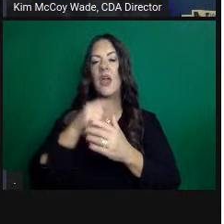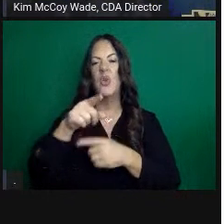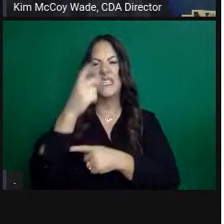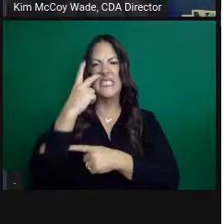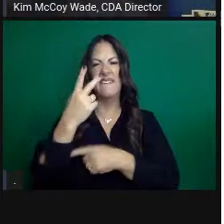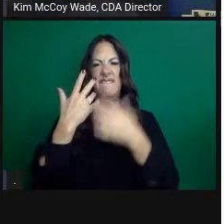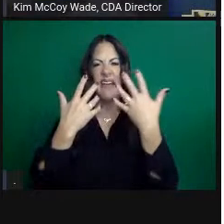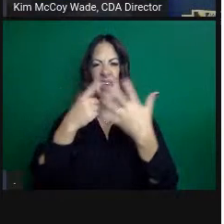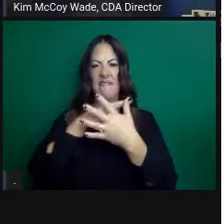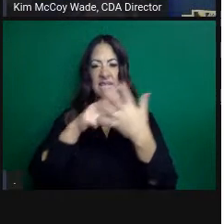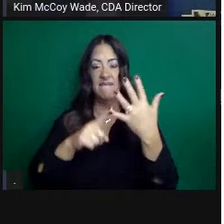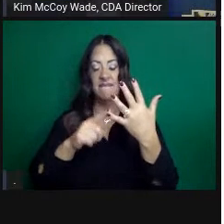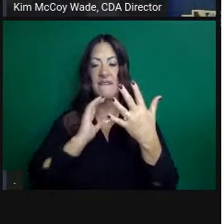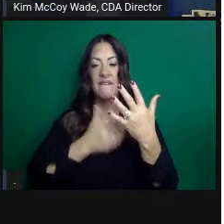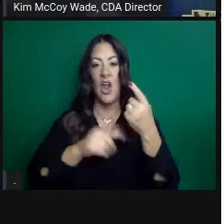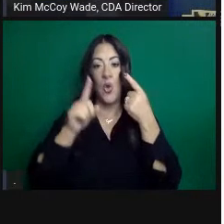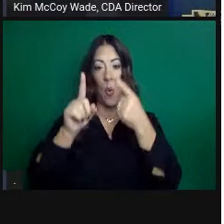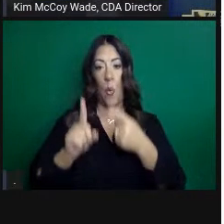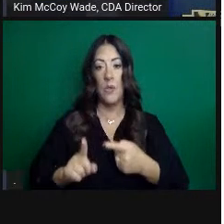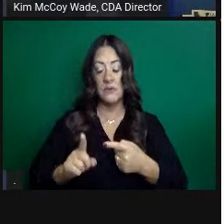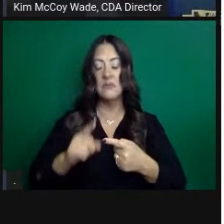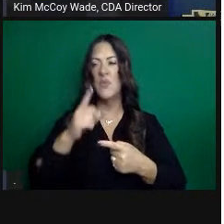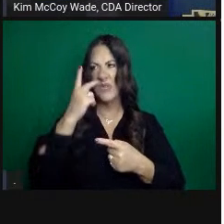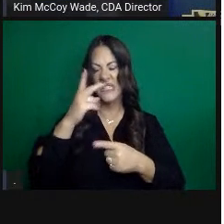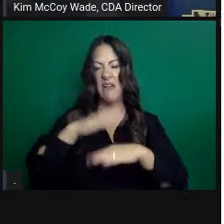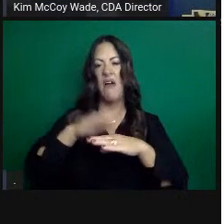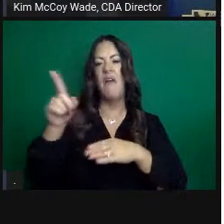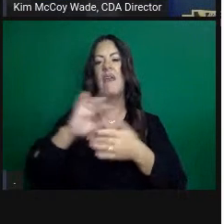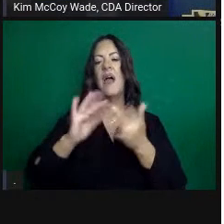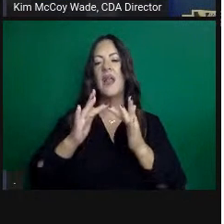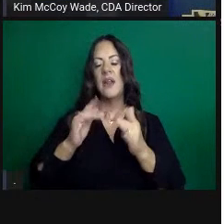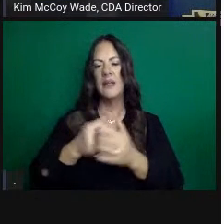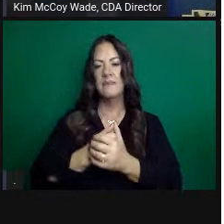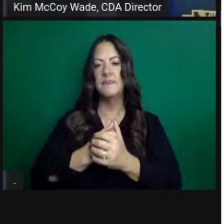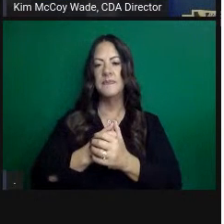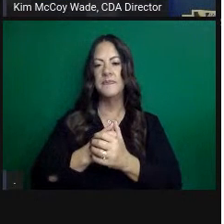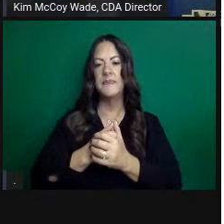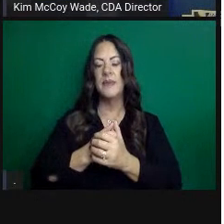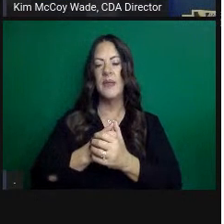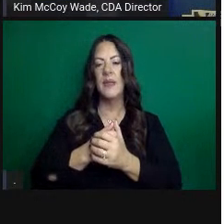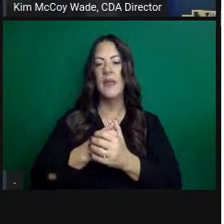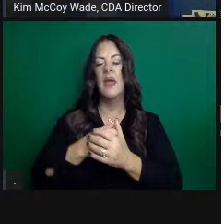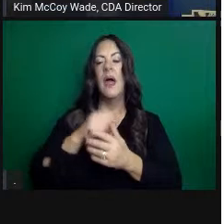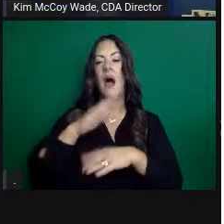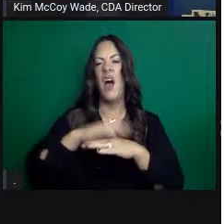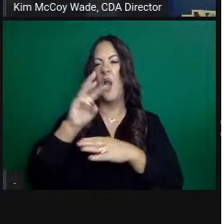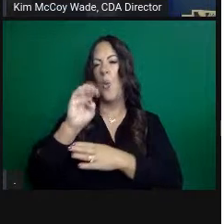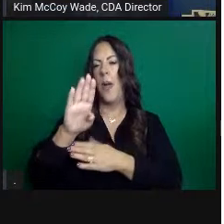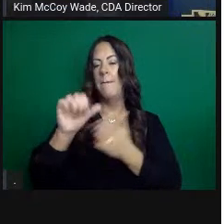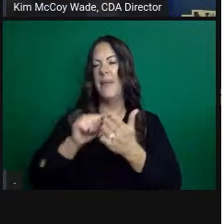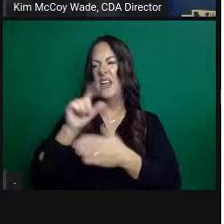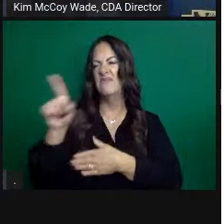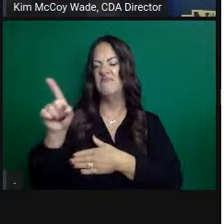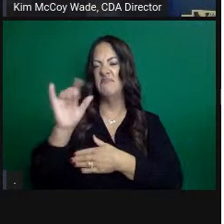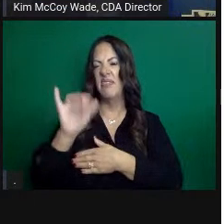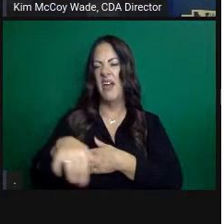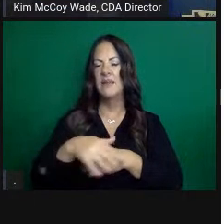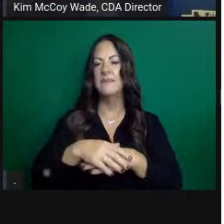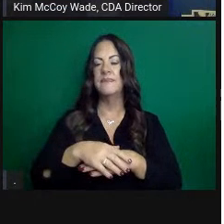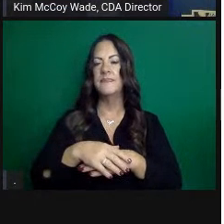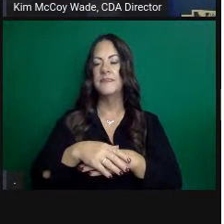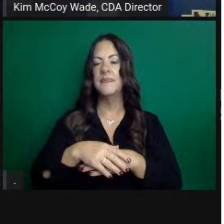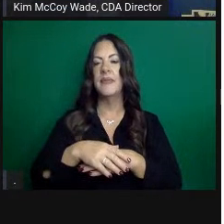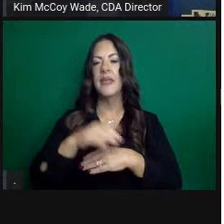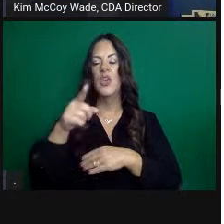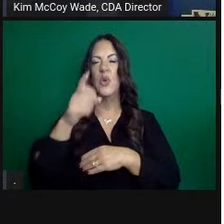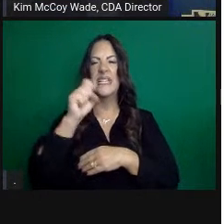goals and a series of data-driven indicators behind them that you can, at the state level, at the local level,